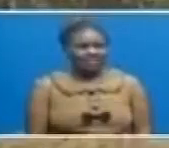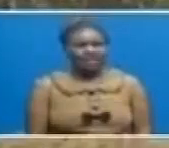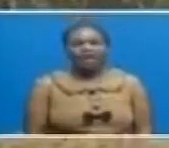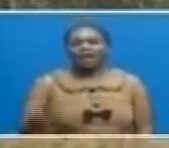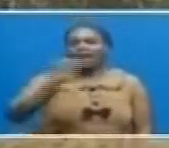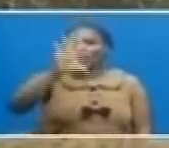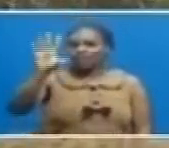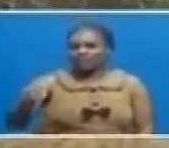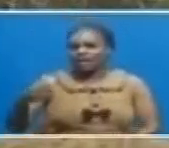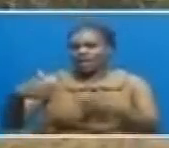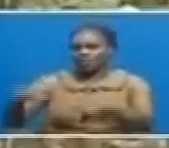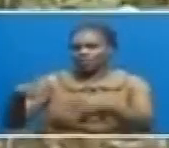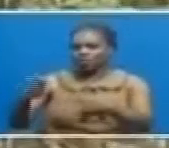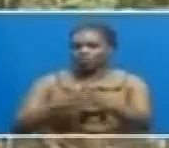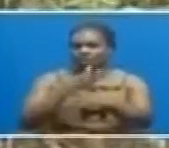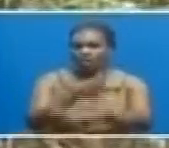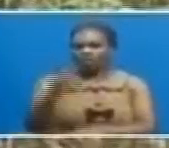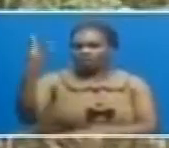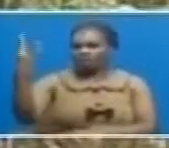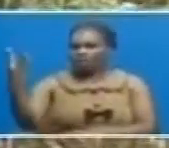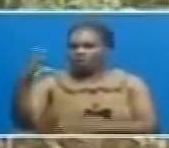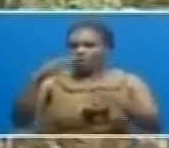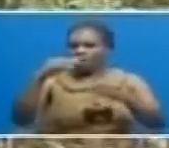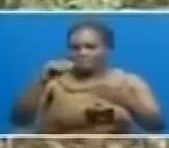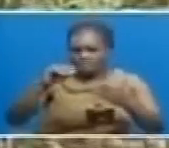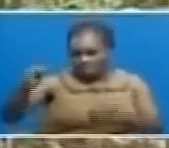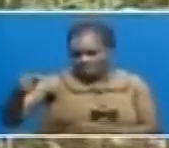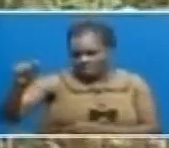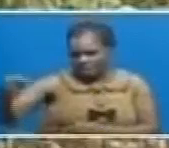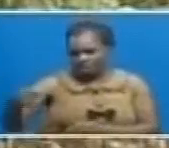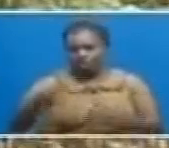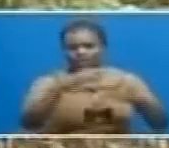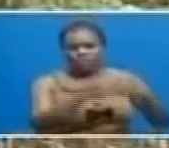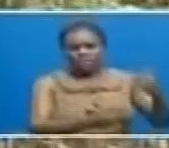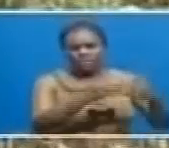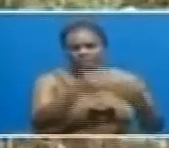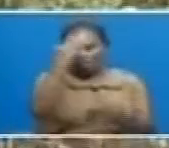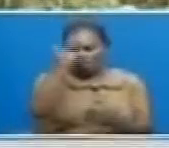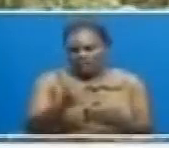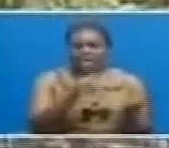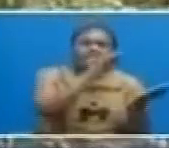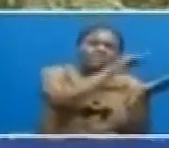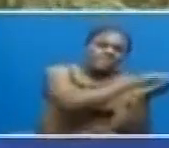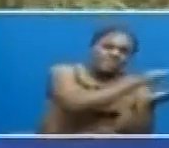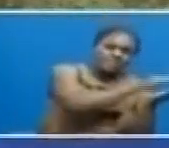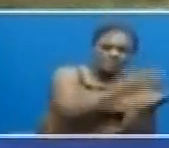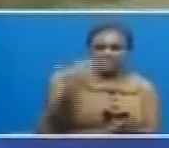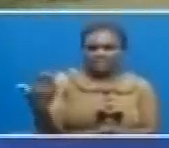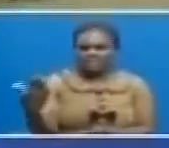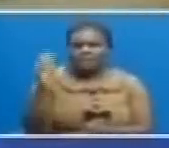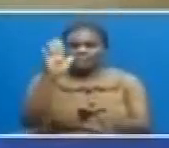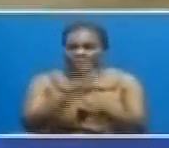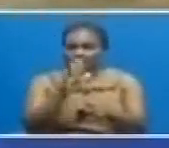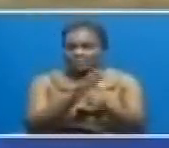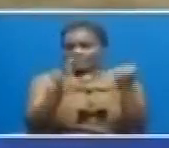Africa loses over $4 billion worth of maize grains annually due to lack of storage facilities. For most of